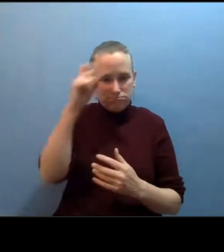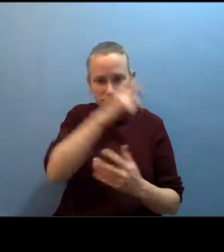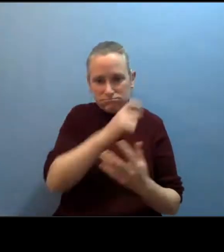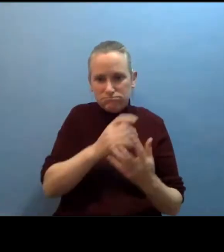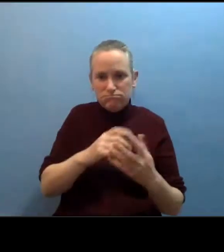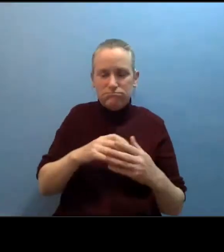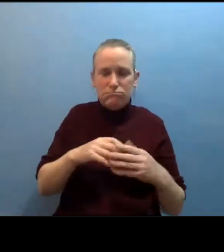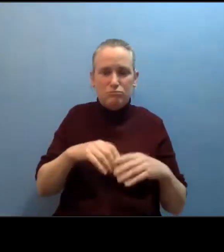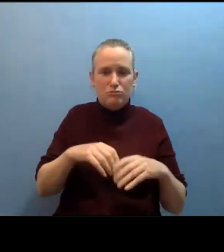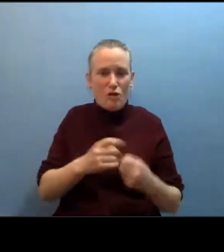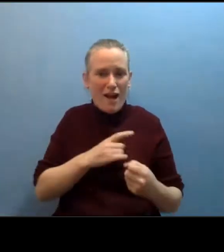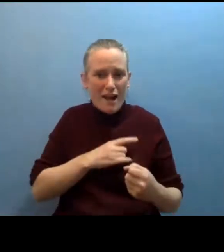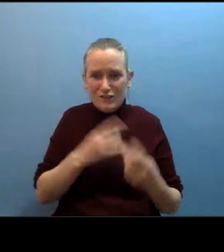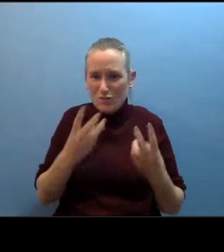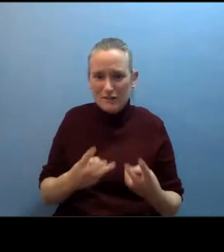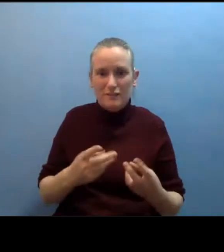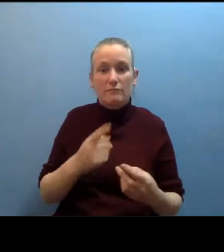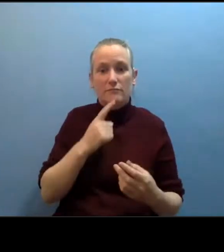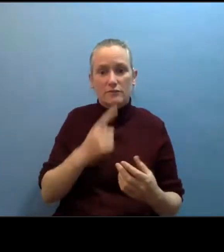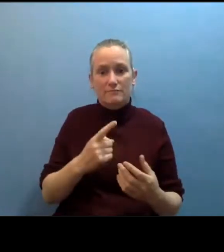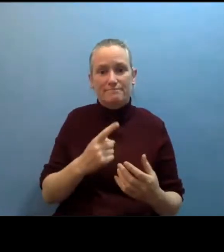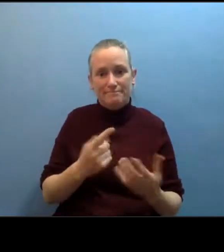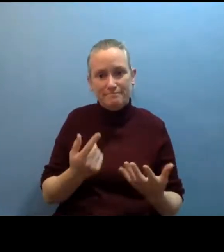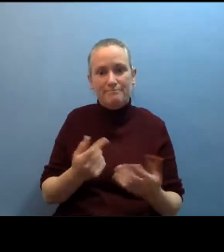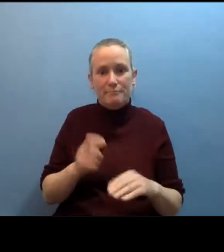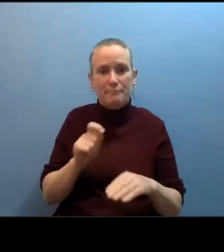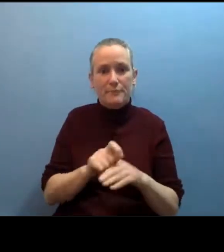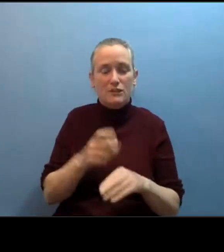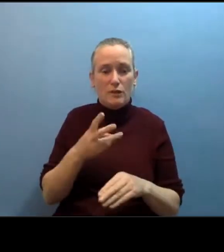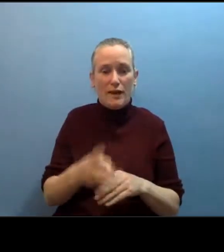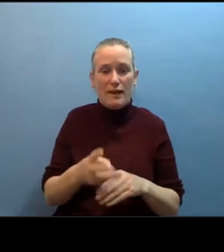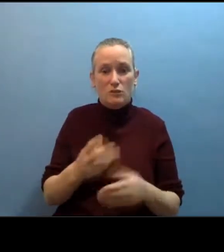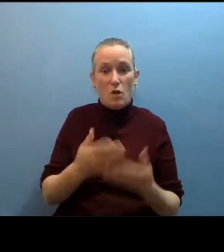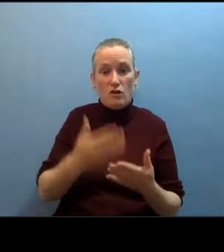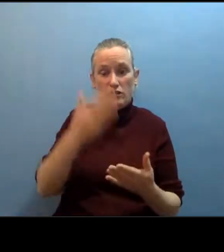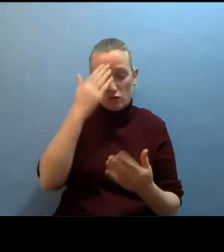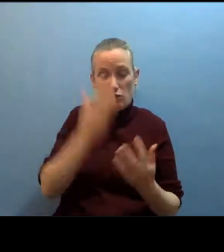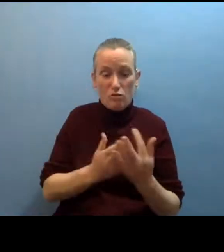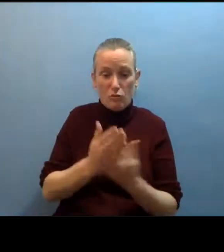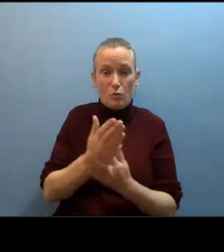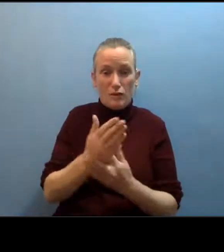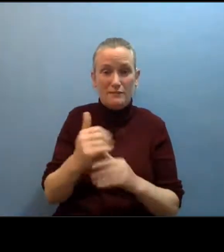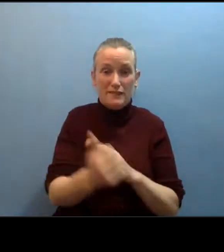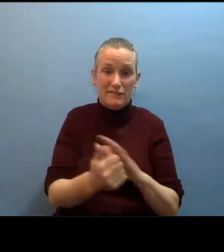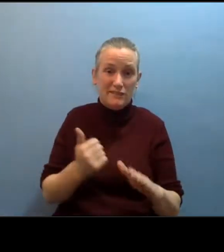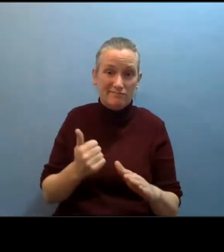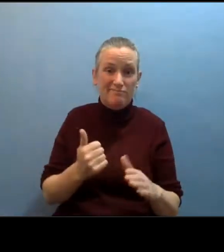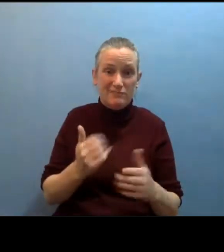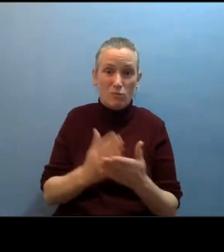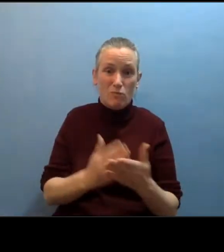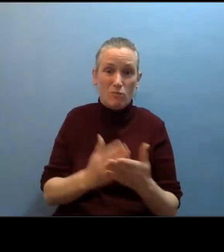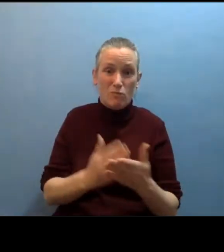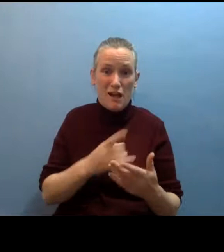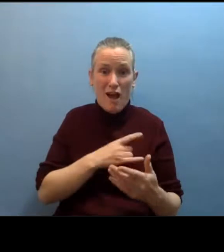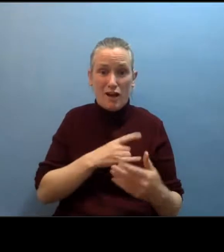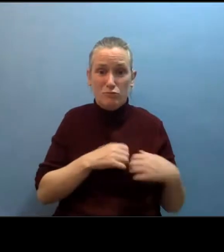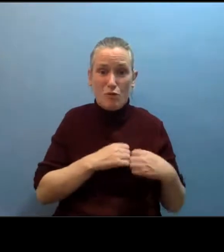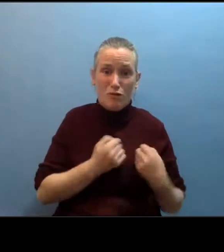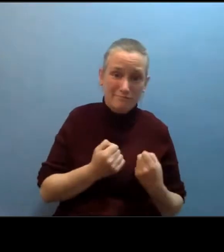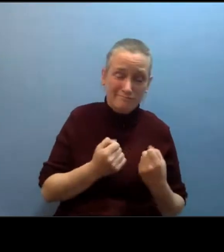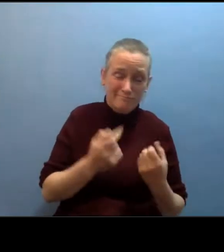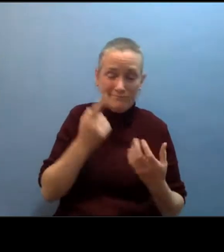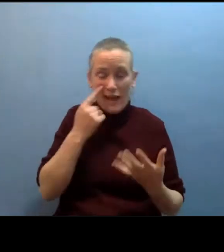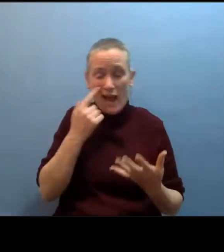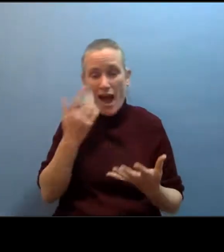But unfortunately, the best way for them to learn is by going through and experiencing some of that heartache and figuring out how to